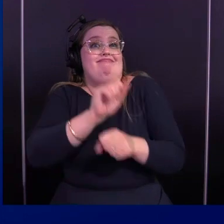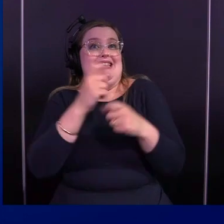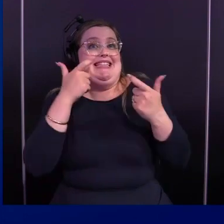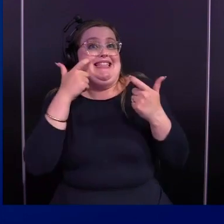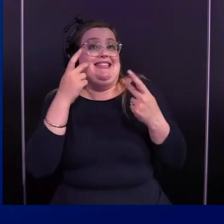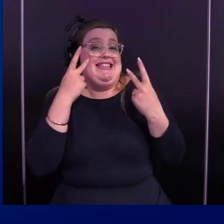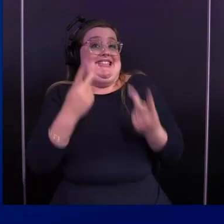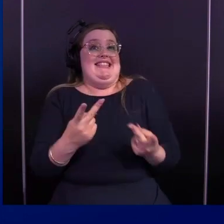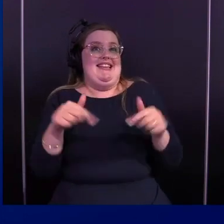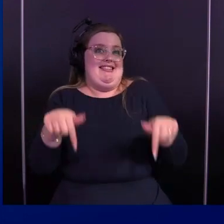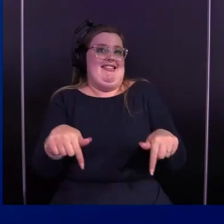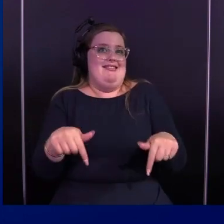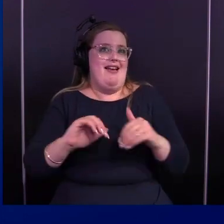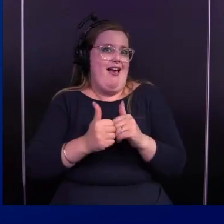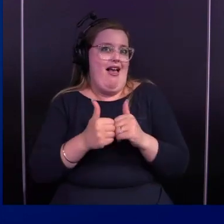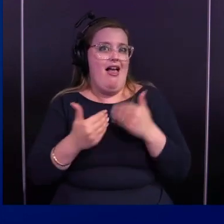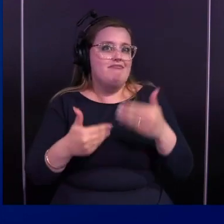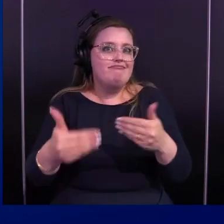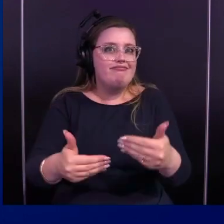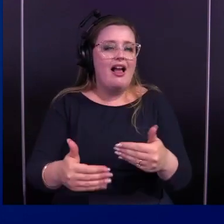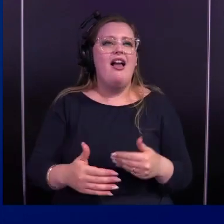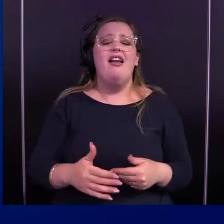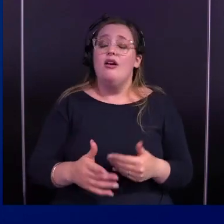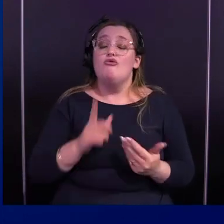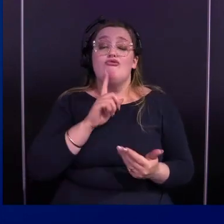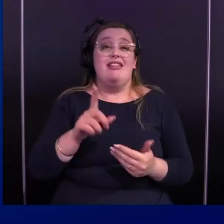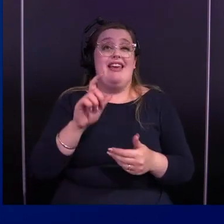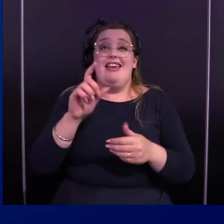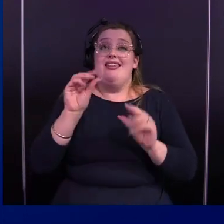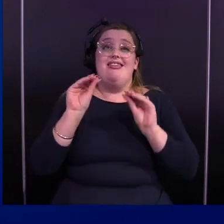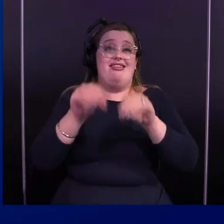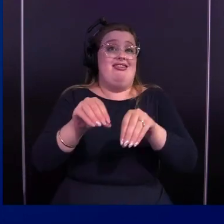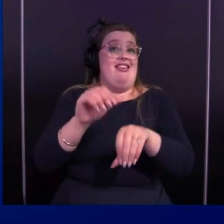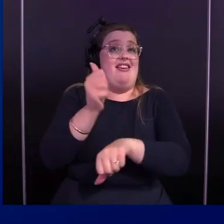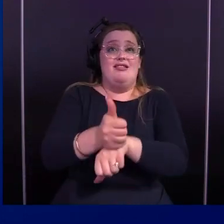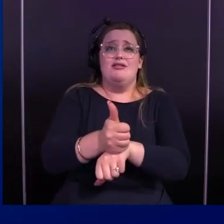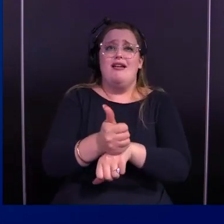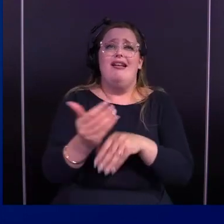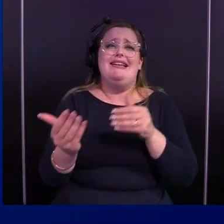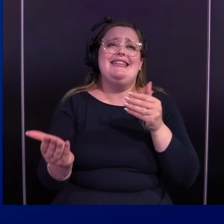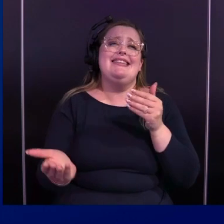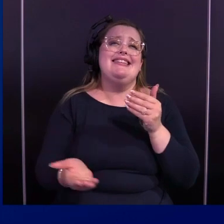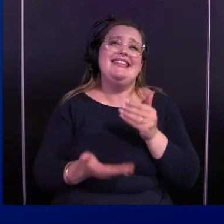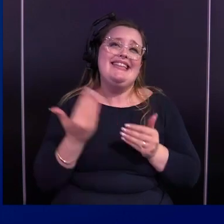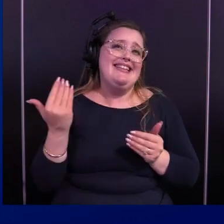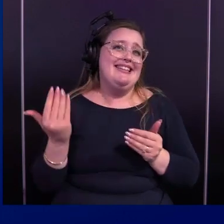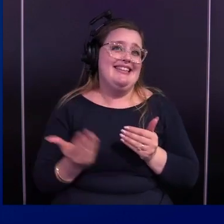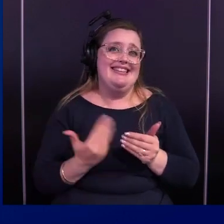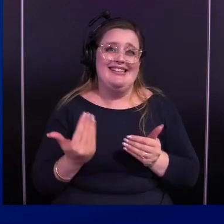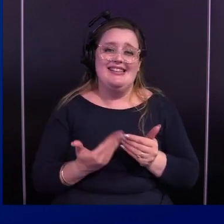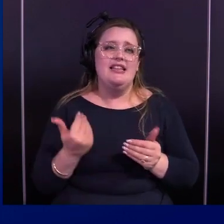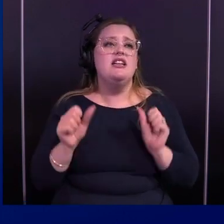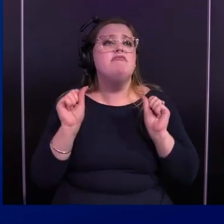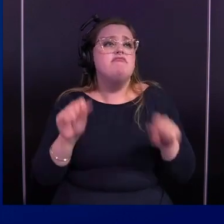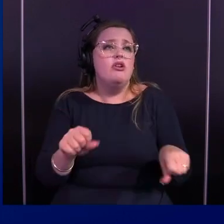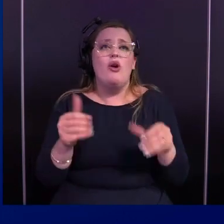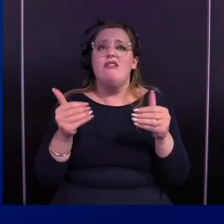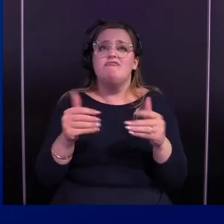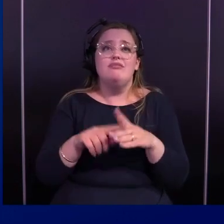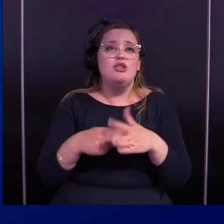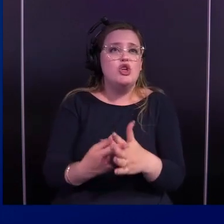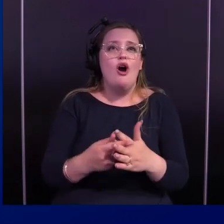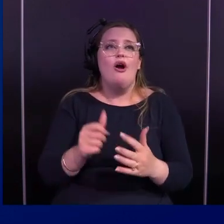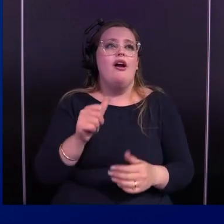It truly does make the install of this super easy. And so you can get started. You don't have to have